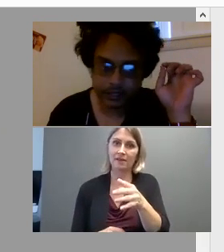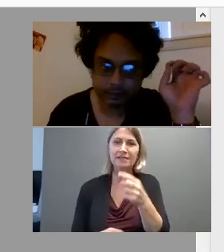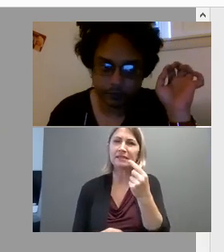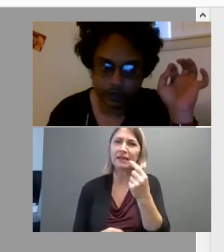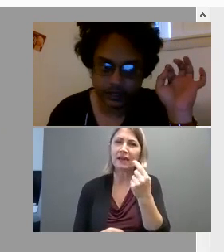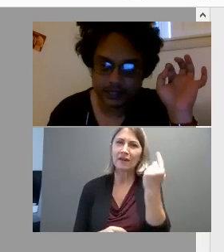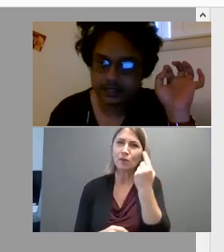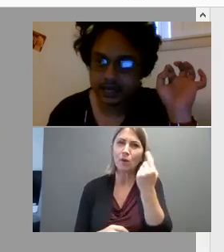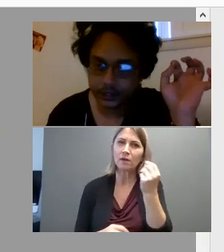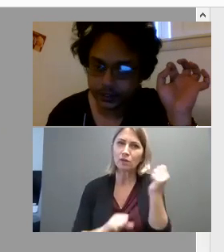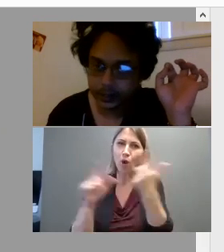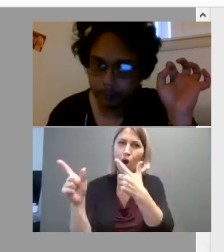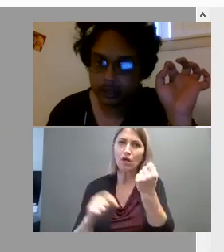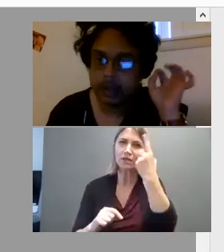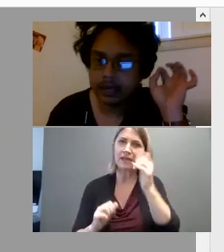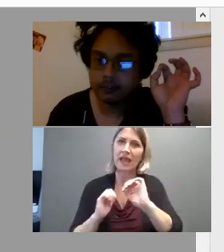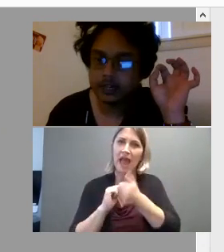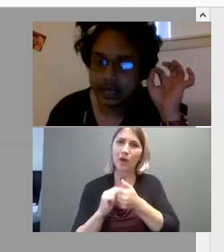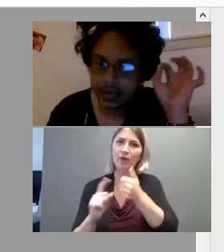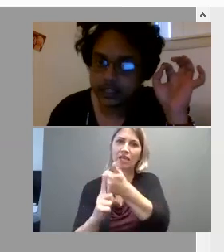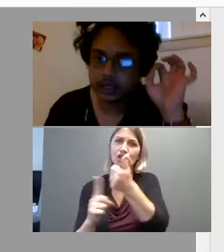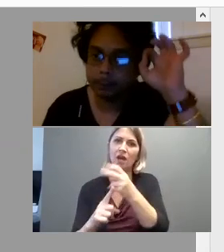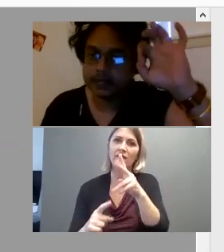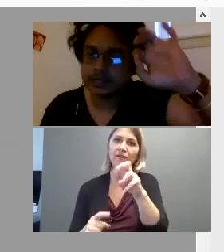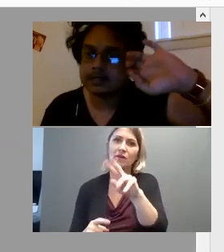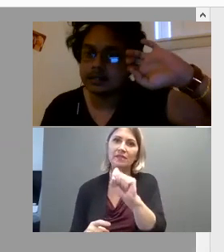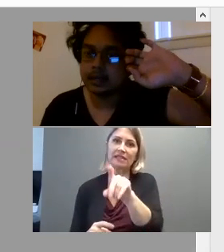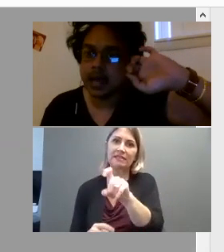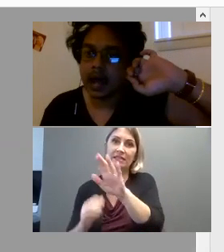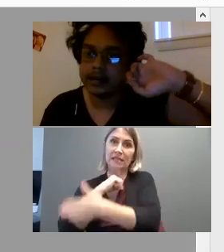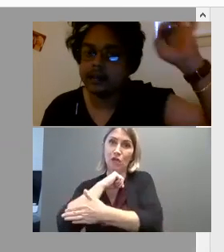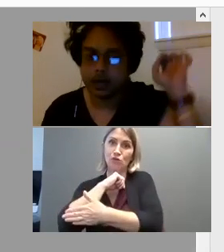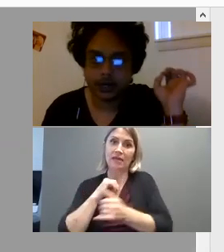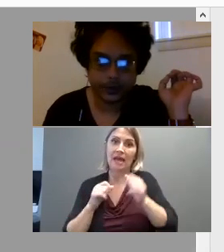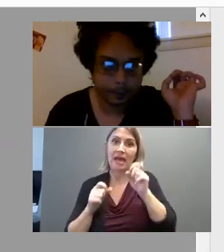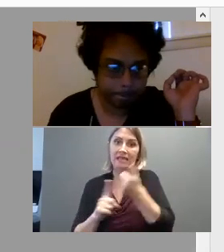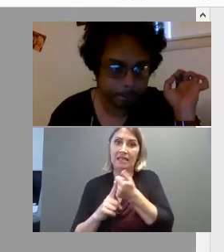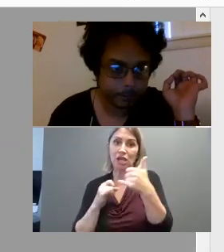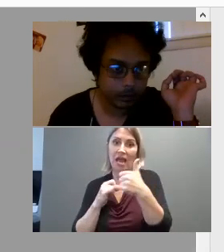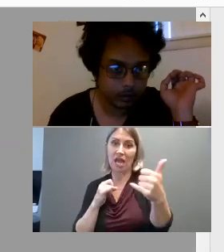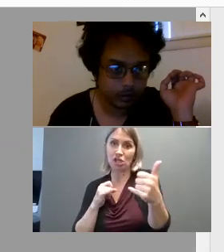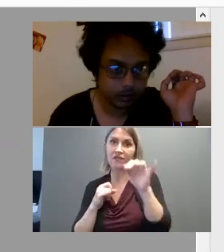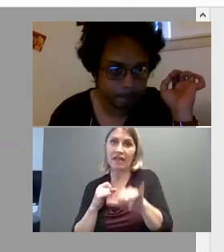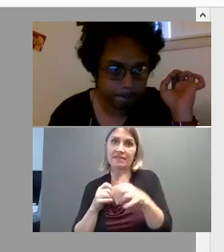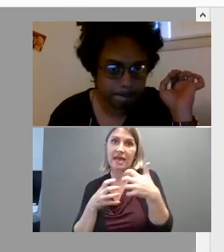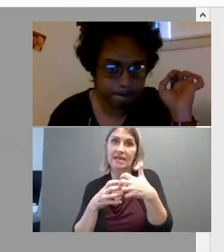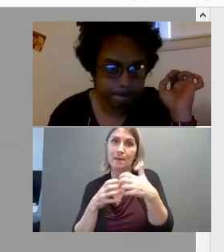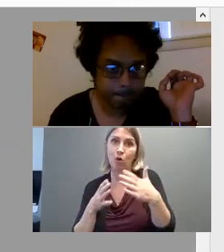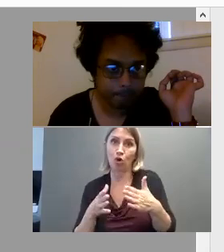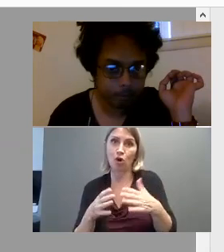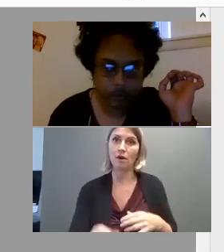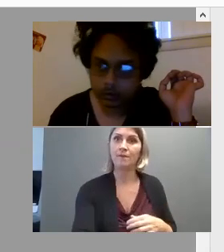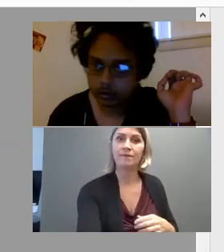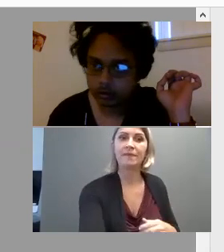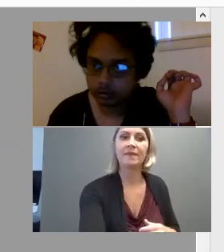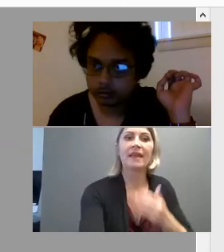how every vertex is a country and every edge represents our neighbor country? Okay,